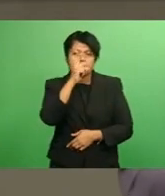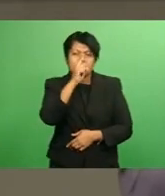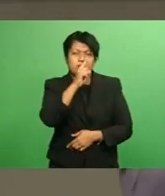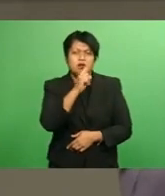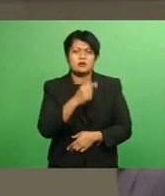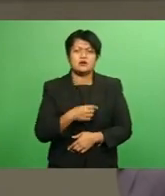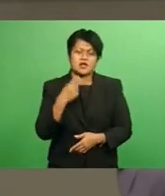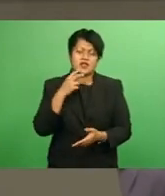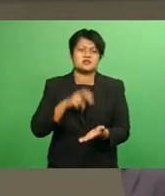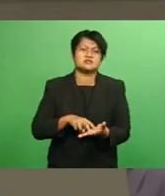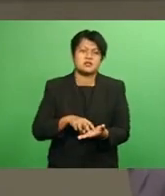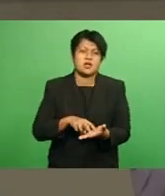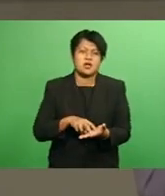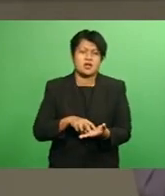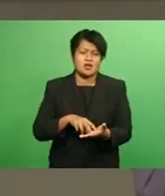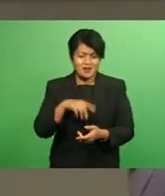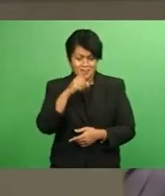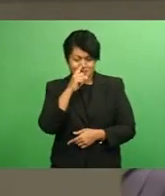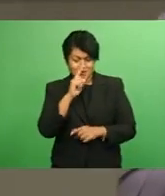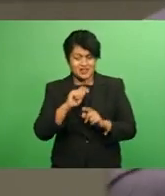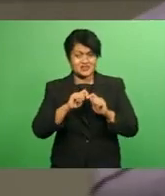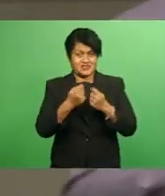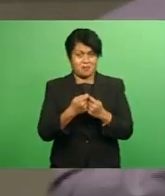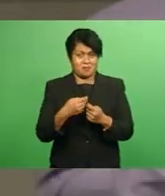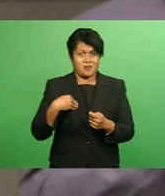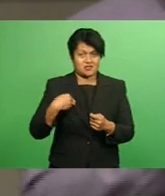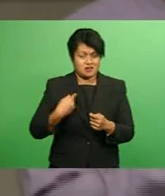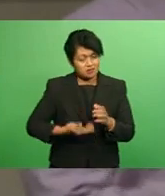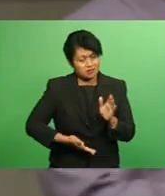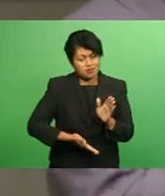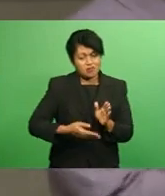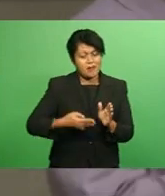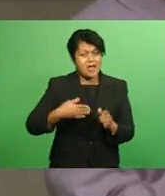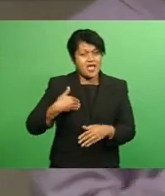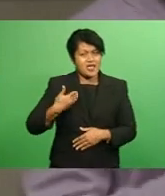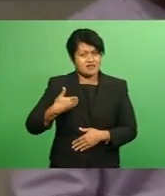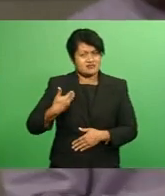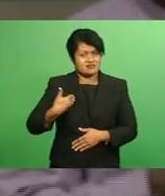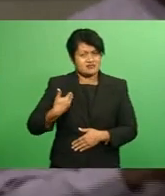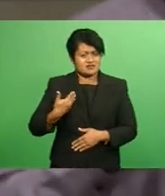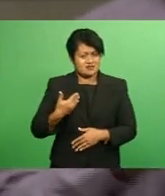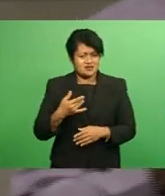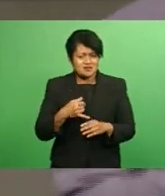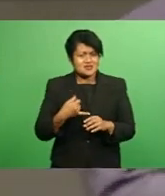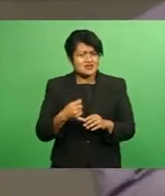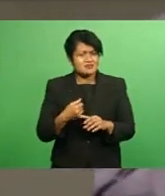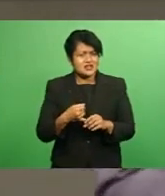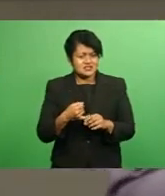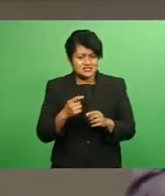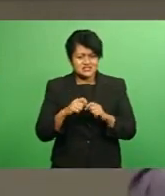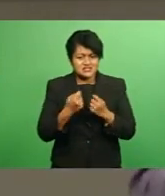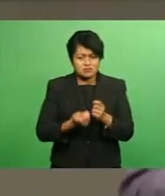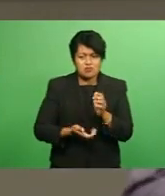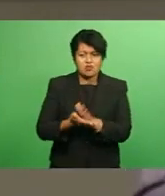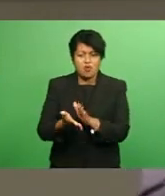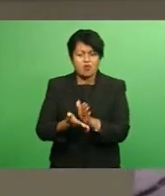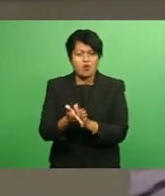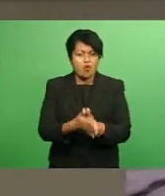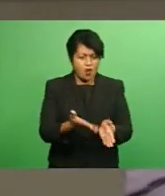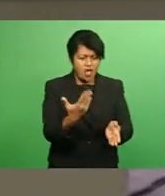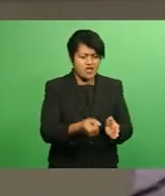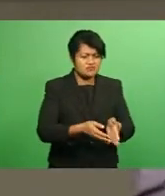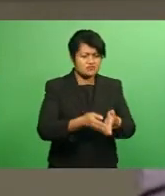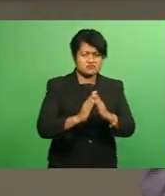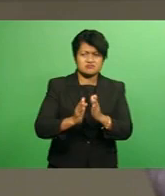There have been efforts up at Nosori. They set up every day, almost every day, they set up a booth somewhere in